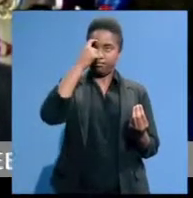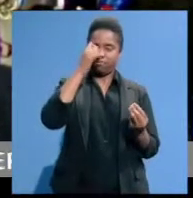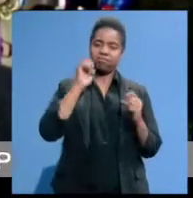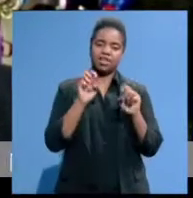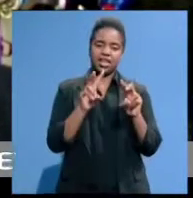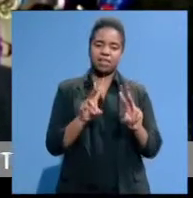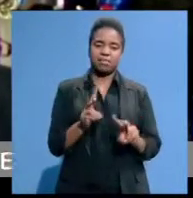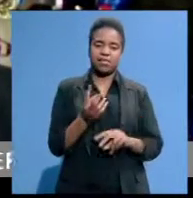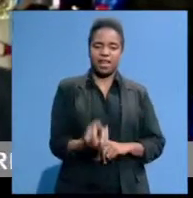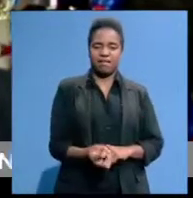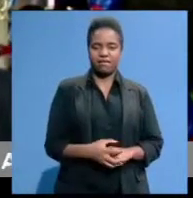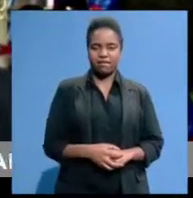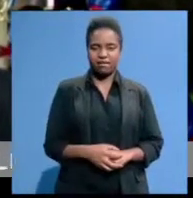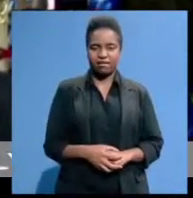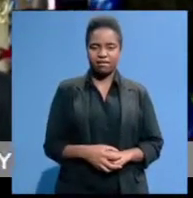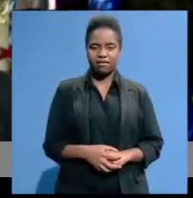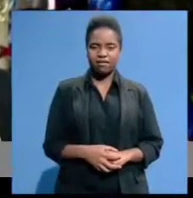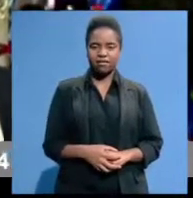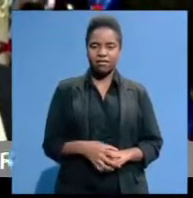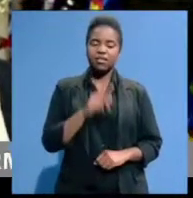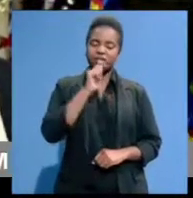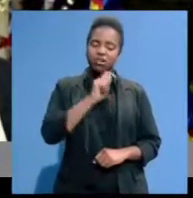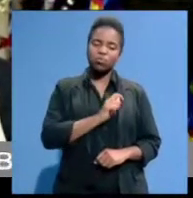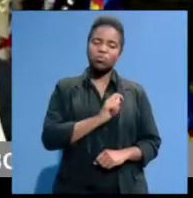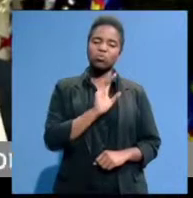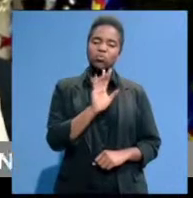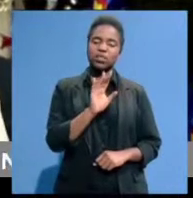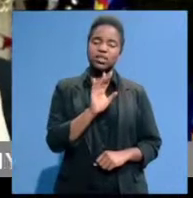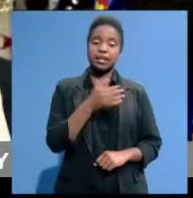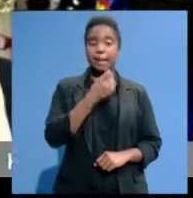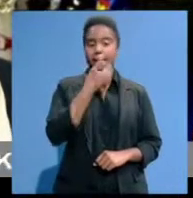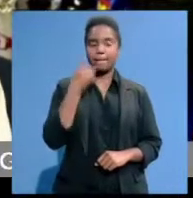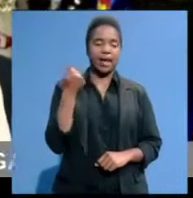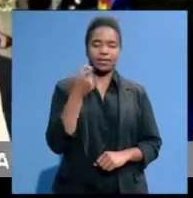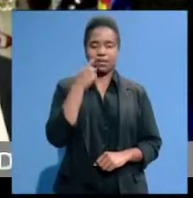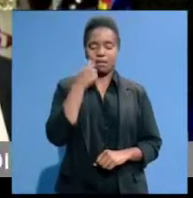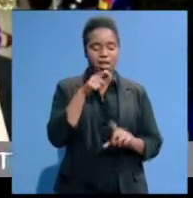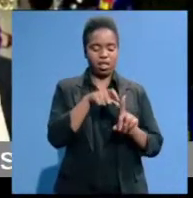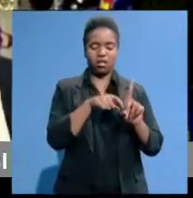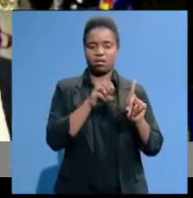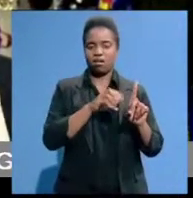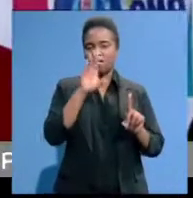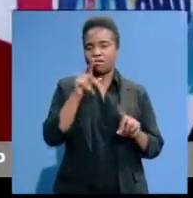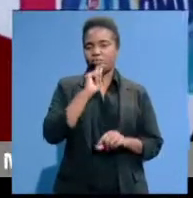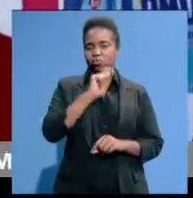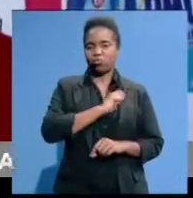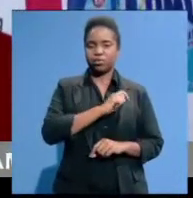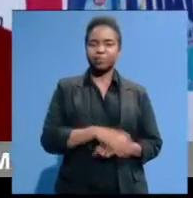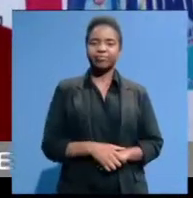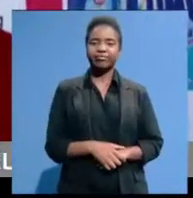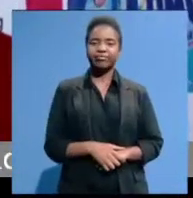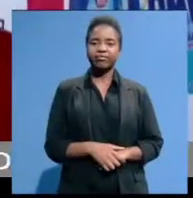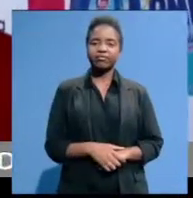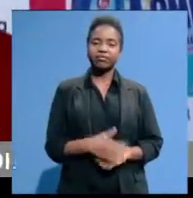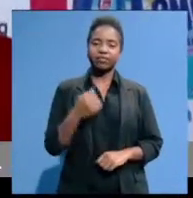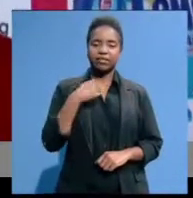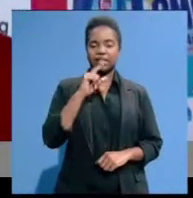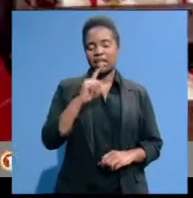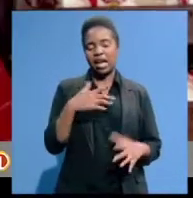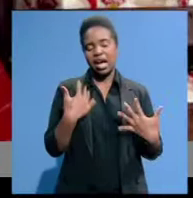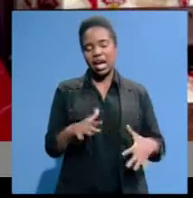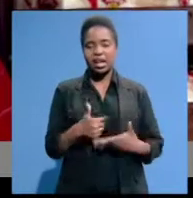of us find ourselves confused and we just don't know what to do. But with you elders still around and here to guide us, we look forward to a beautiful South Africa that